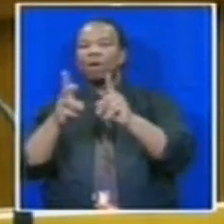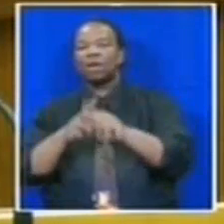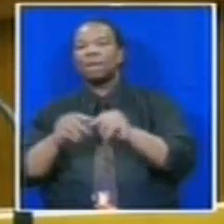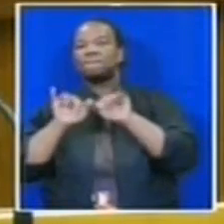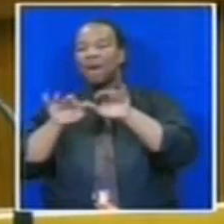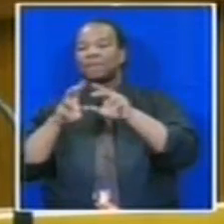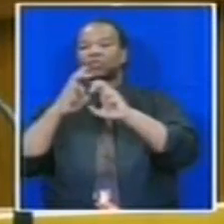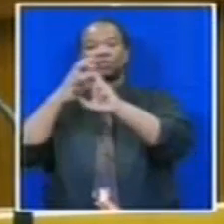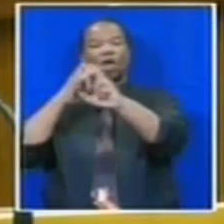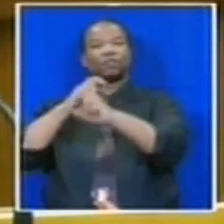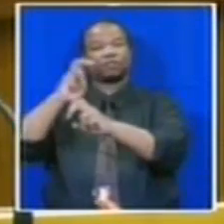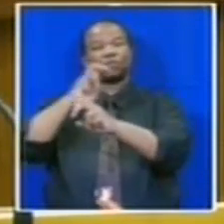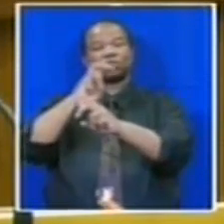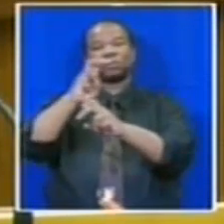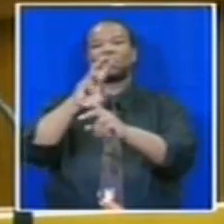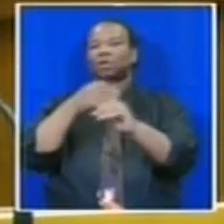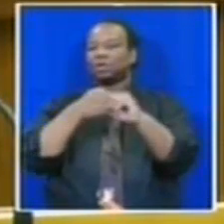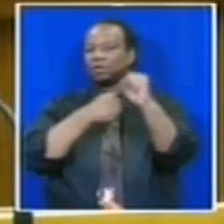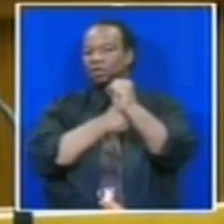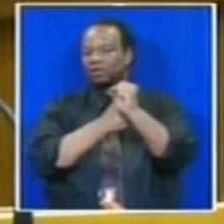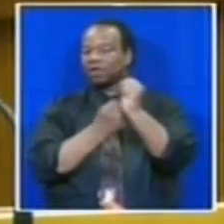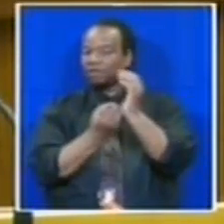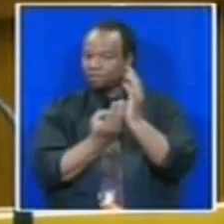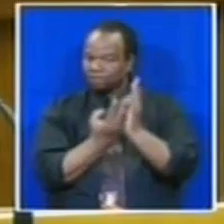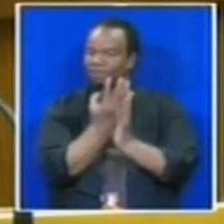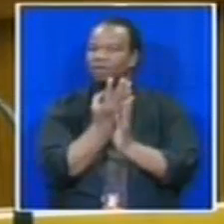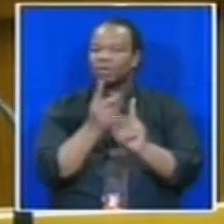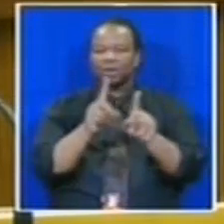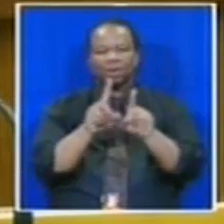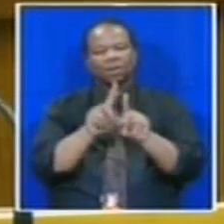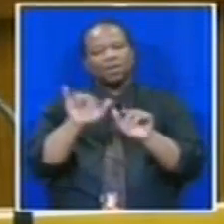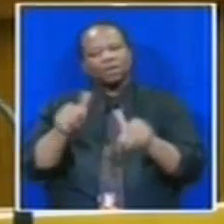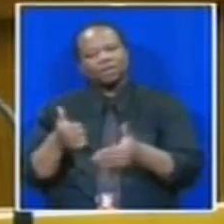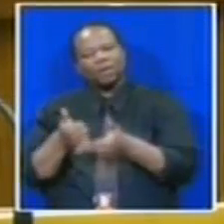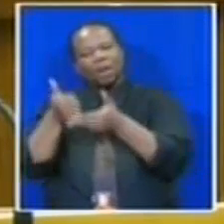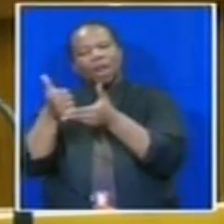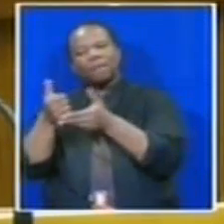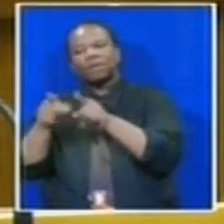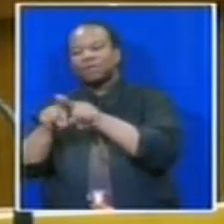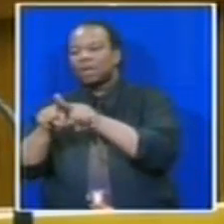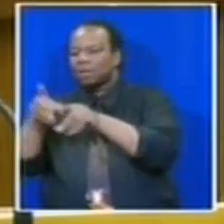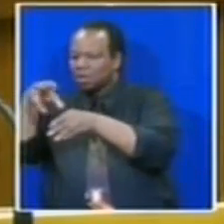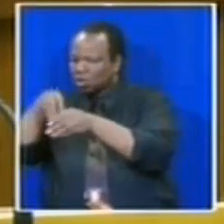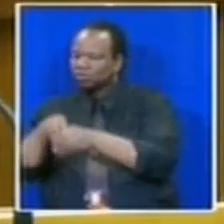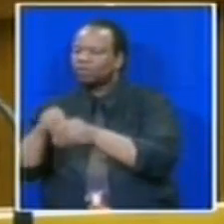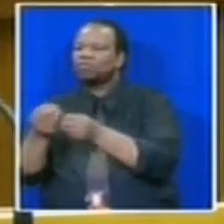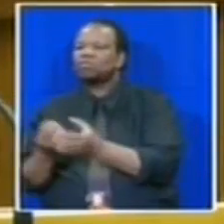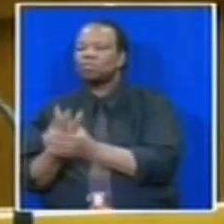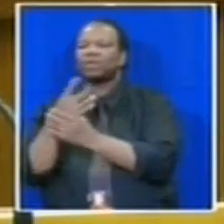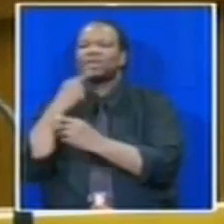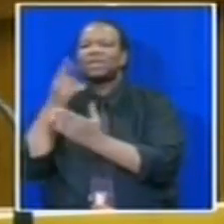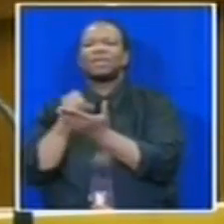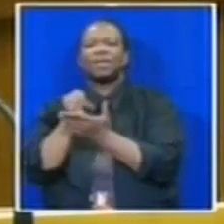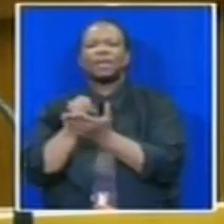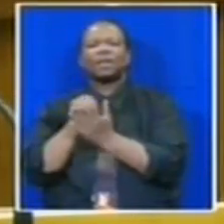and industrial development in our cities is central to faster and more inclusive growth, as I pointed out earlier on.